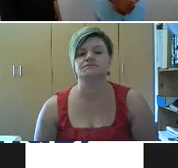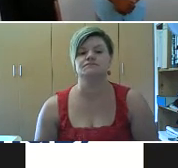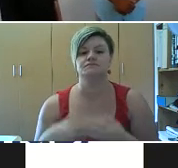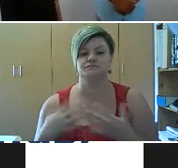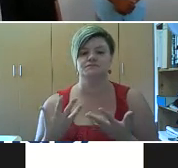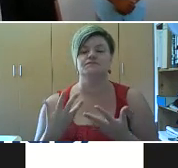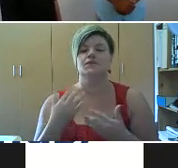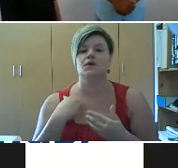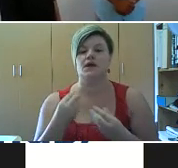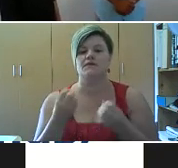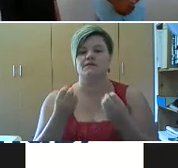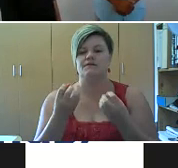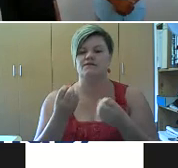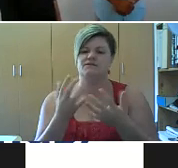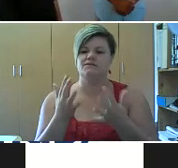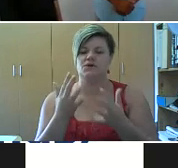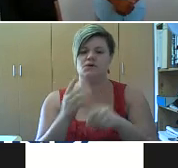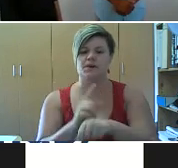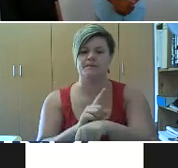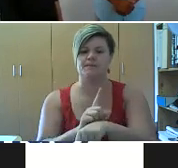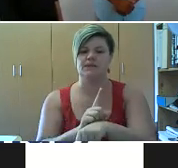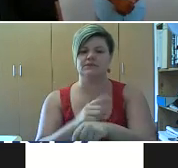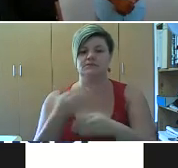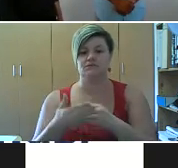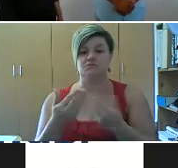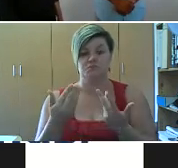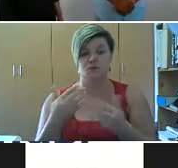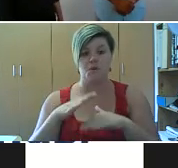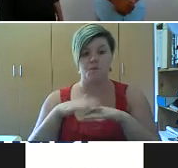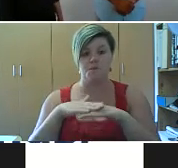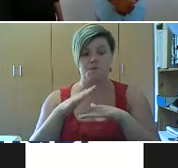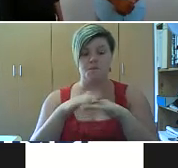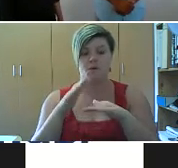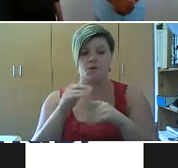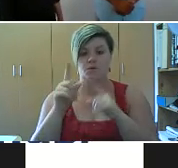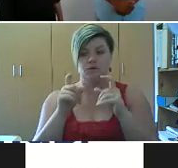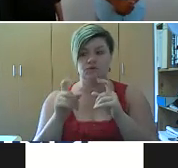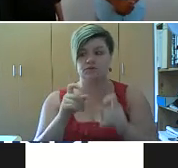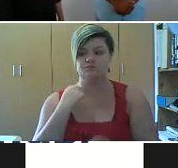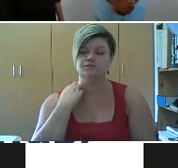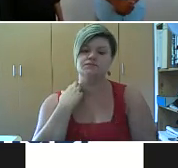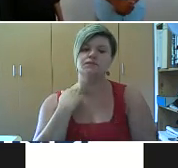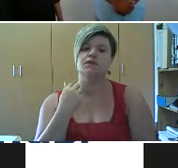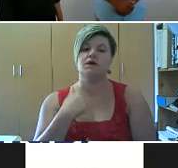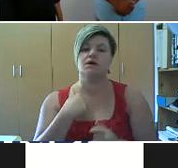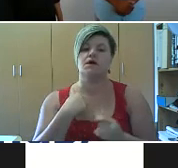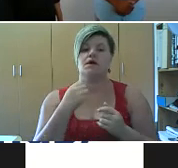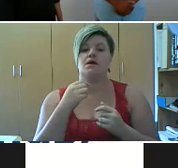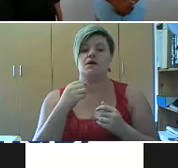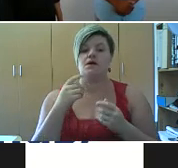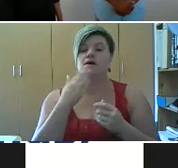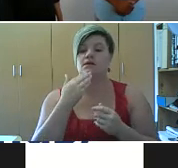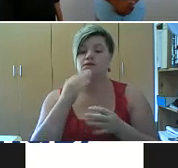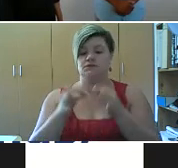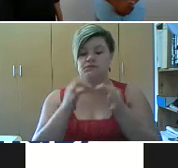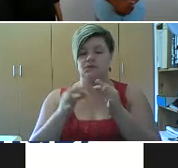So we have a few minutes left while I'm waiting for anyone else to put up a question. The different schools for the